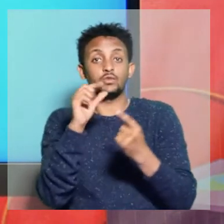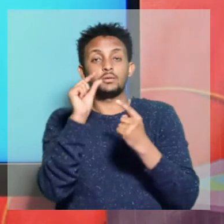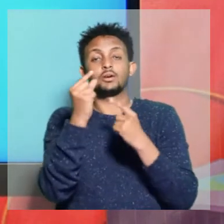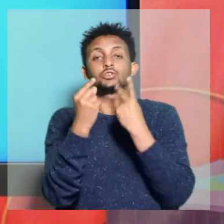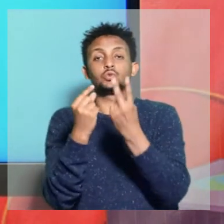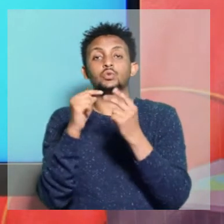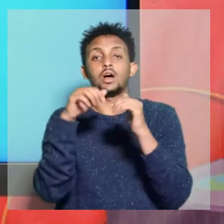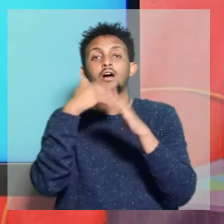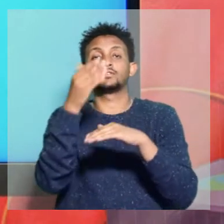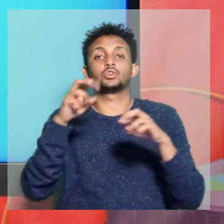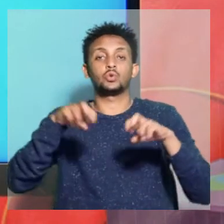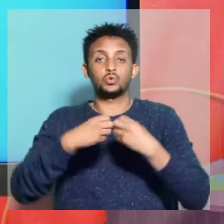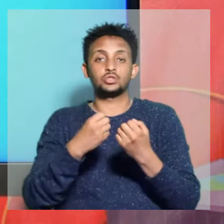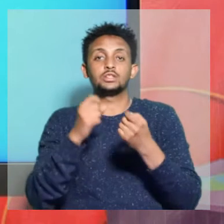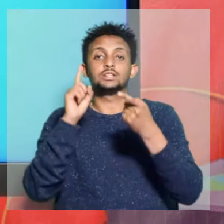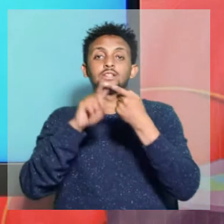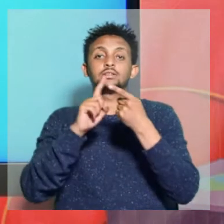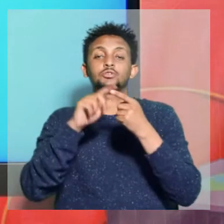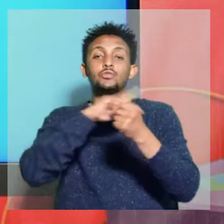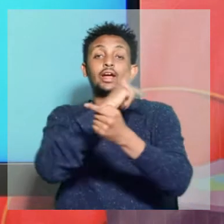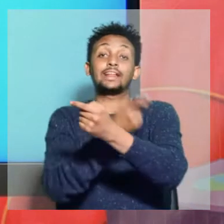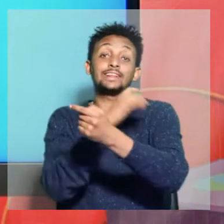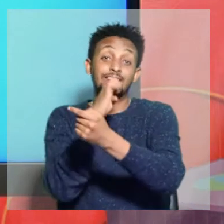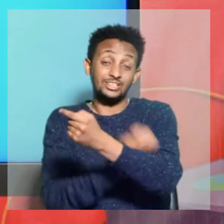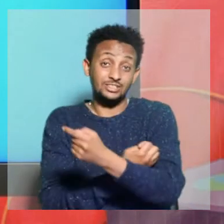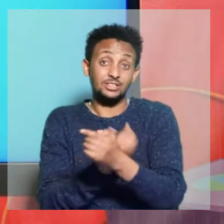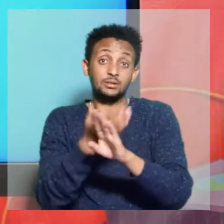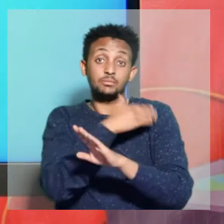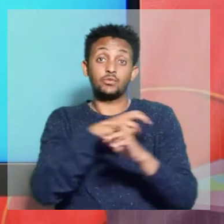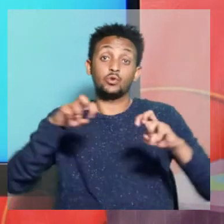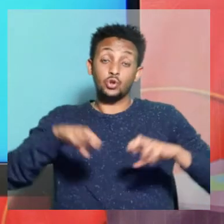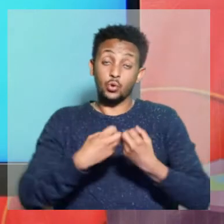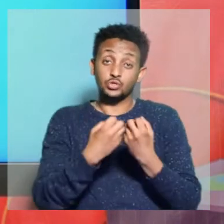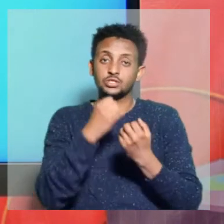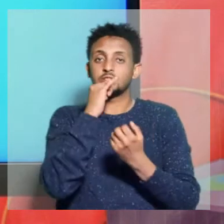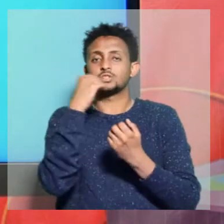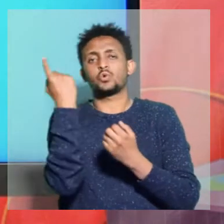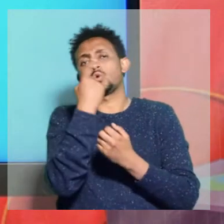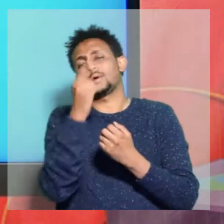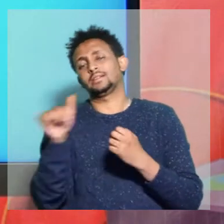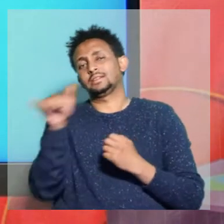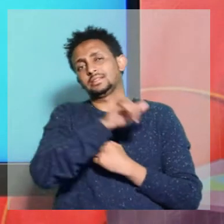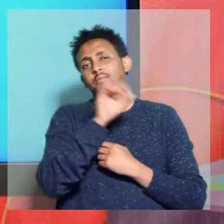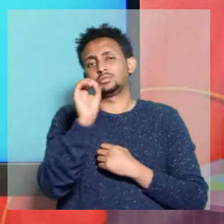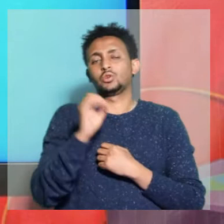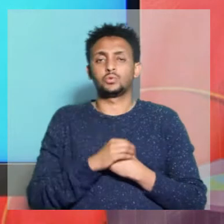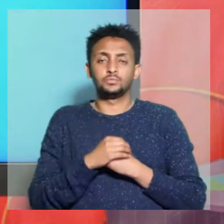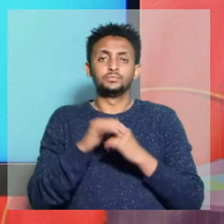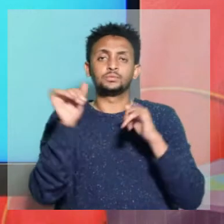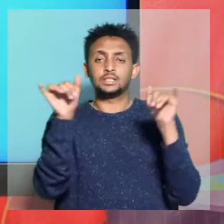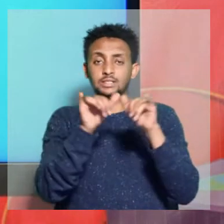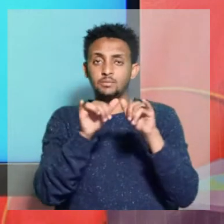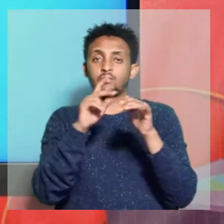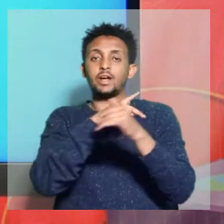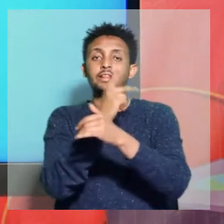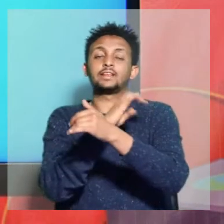particle 2 after collision. So the summation of kinetic energy before collision is always remains the same as that of the summation